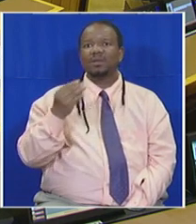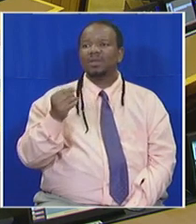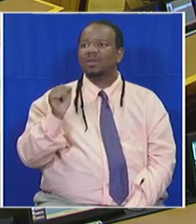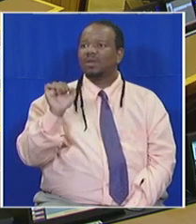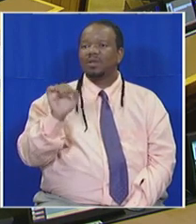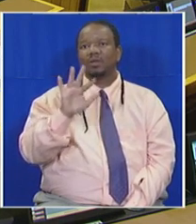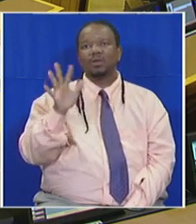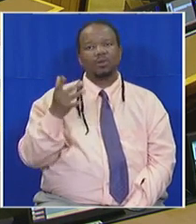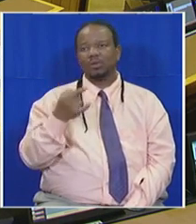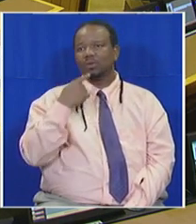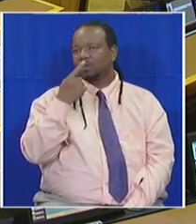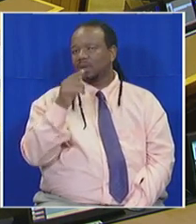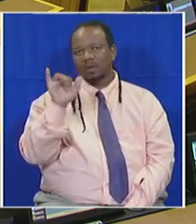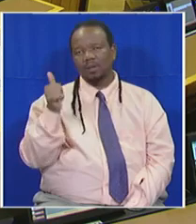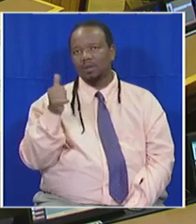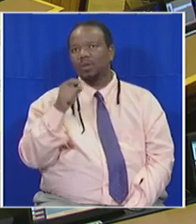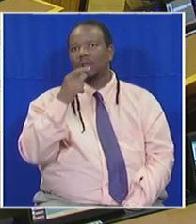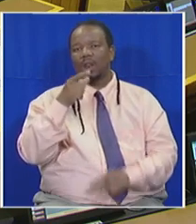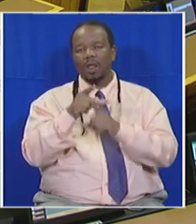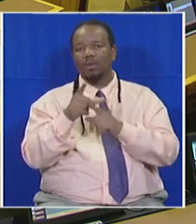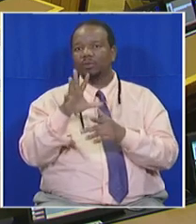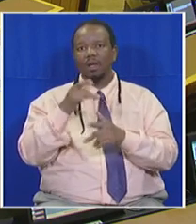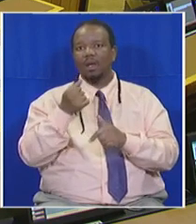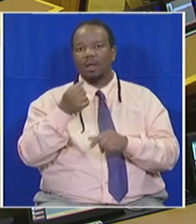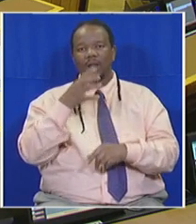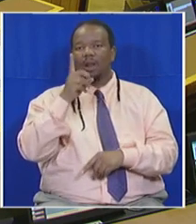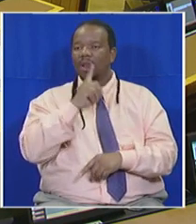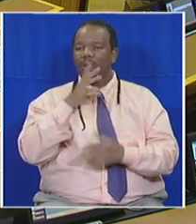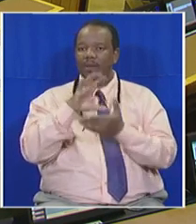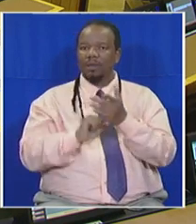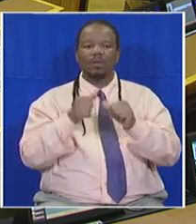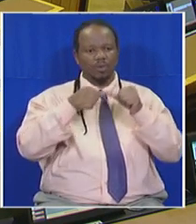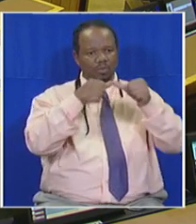is unparliamentary, can we withdraw that? I withdraw. He distorted the facts. Thank you. Proceed.